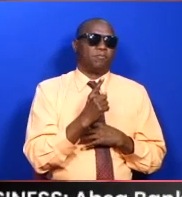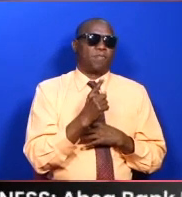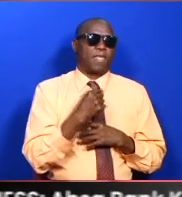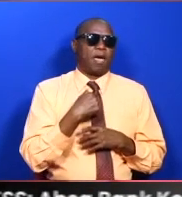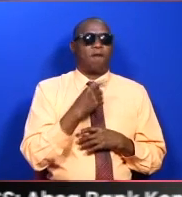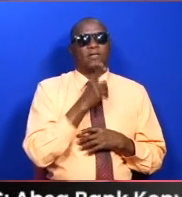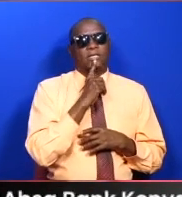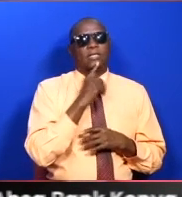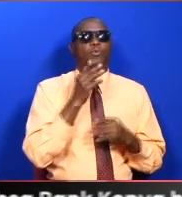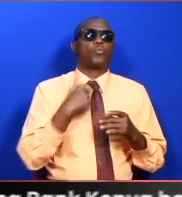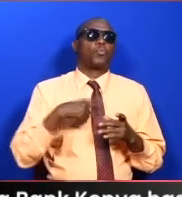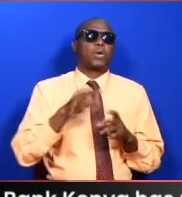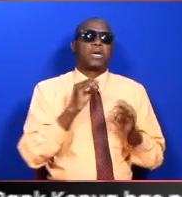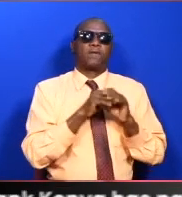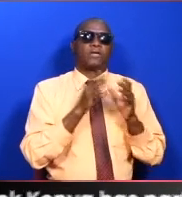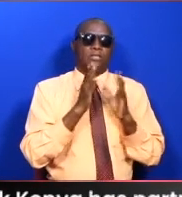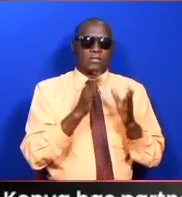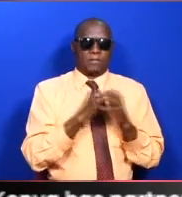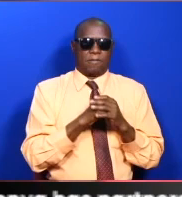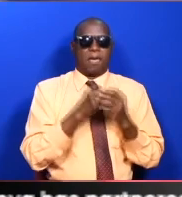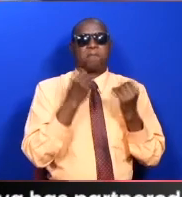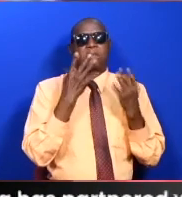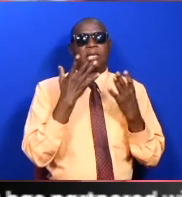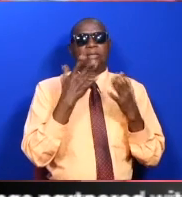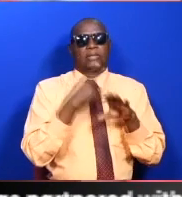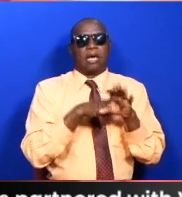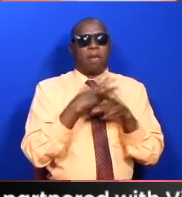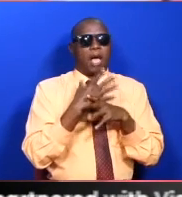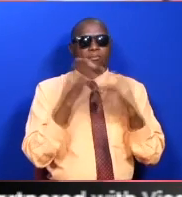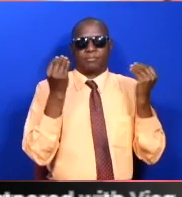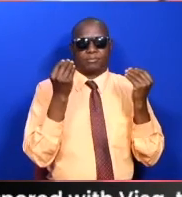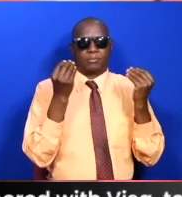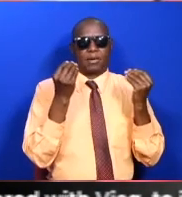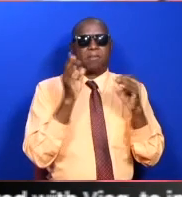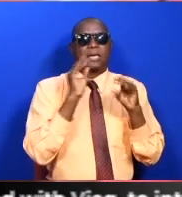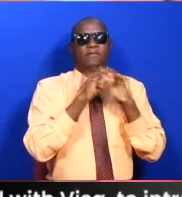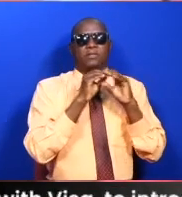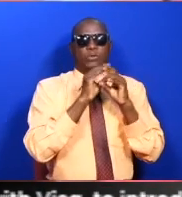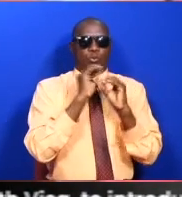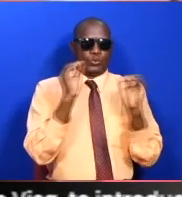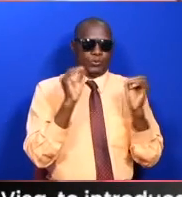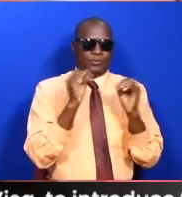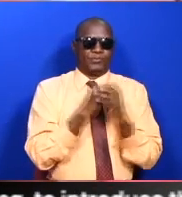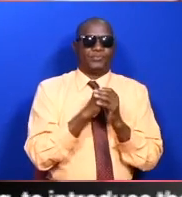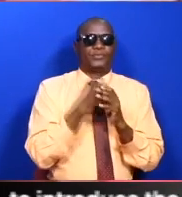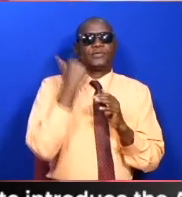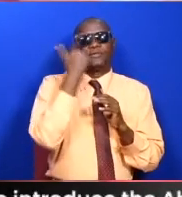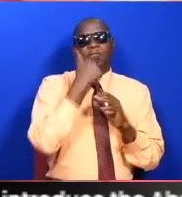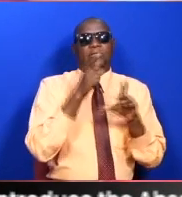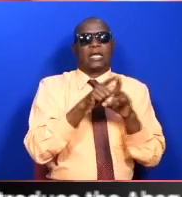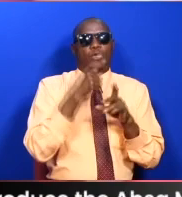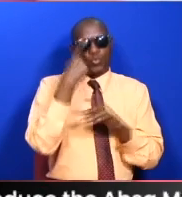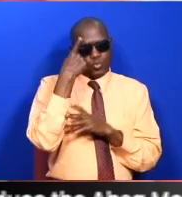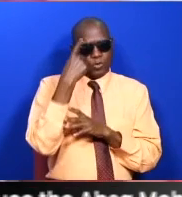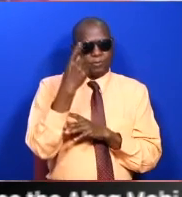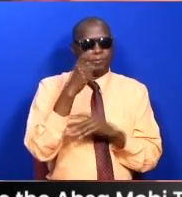they are investors, and many times they just disappear and there is no investment. It looked like a dream,